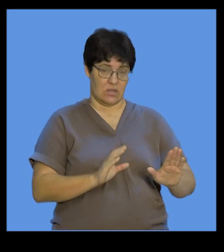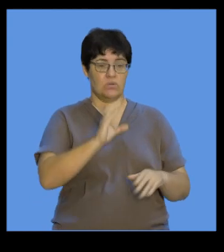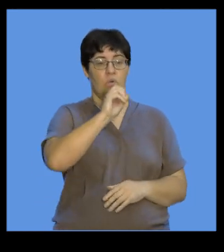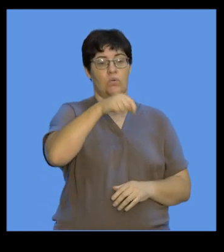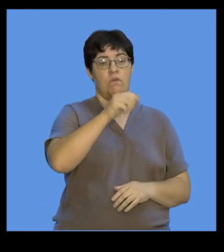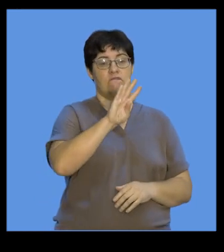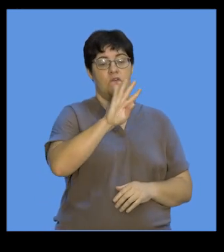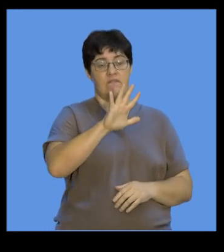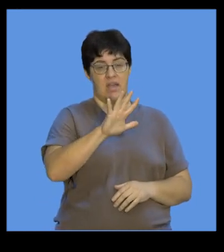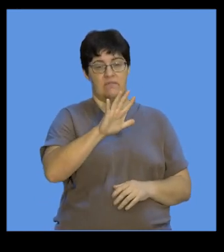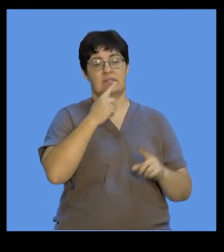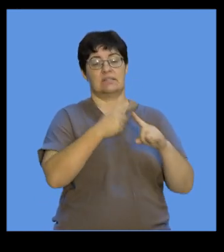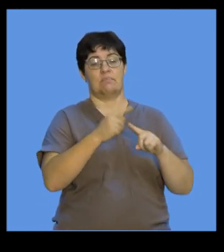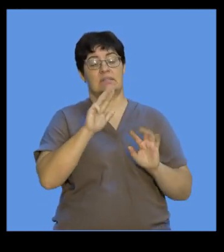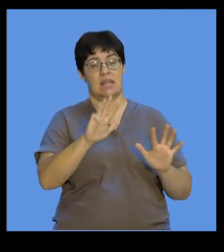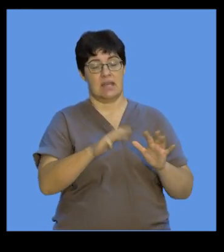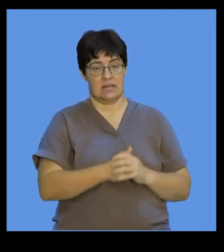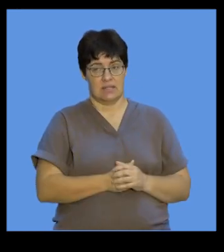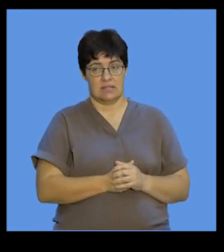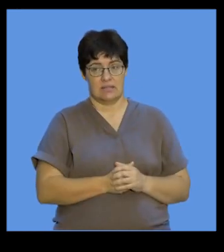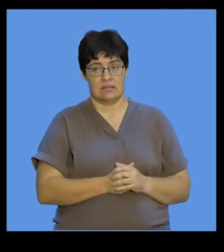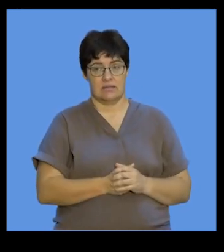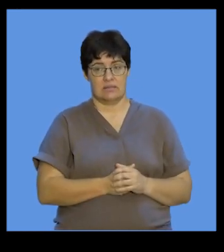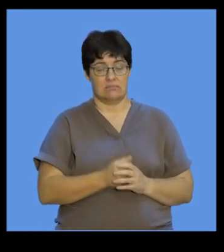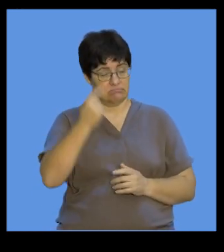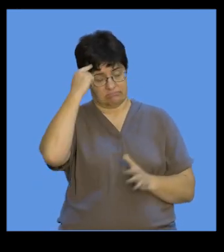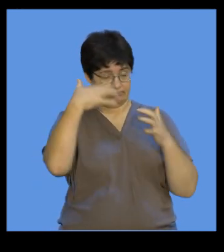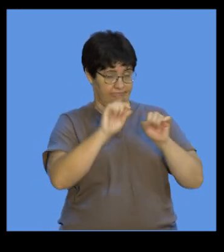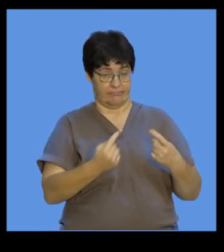times 9. I can't do that in my head. So